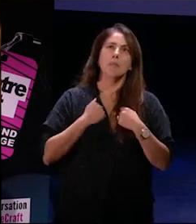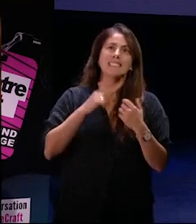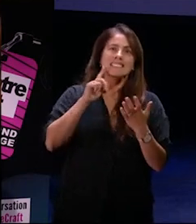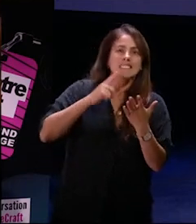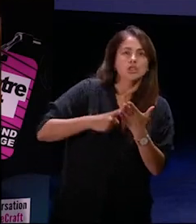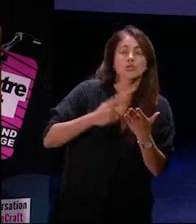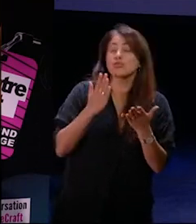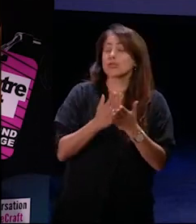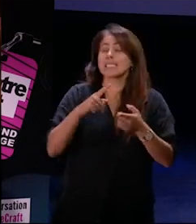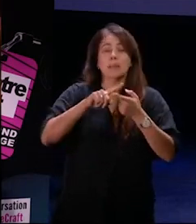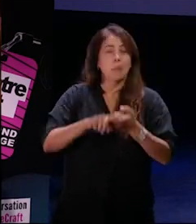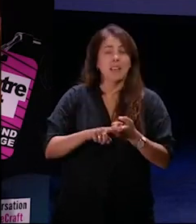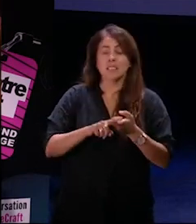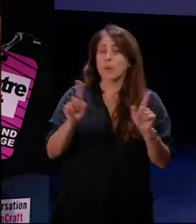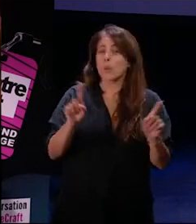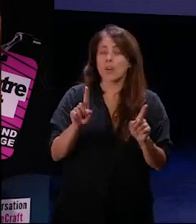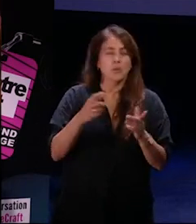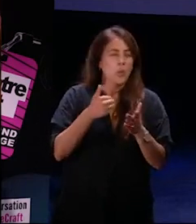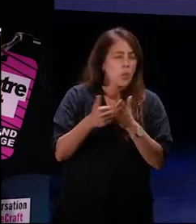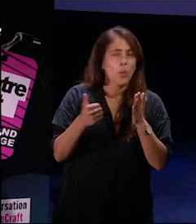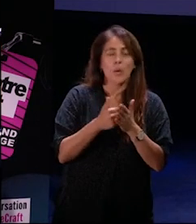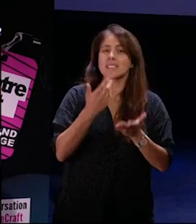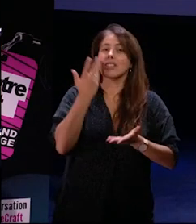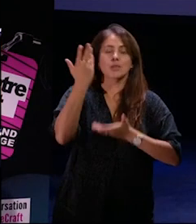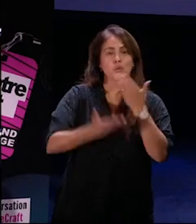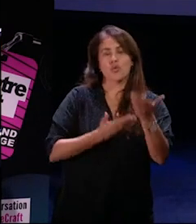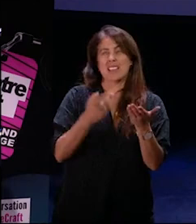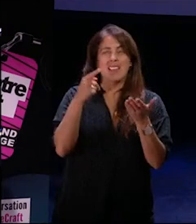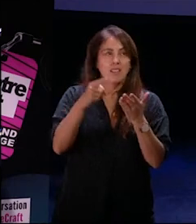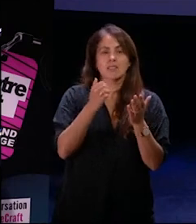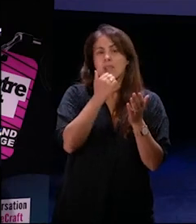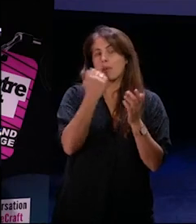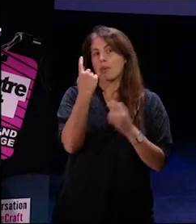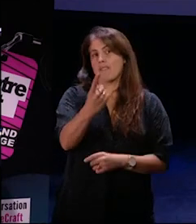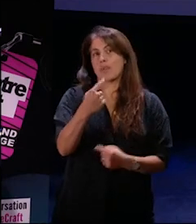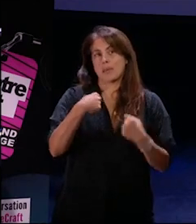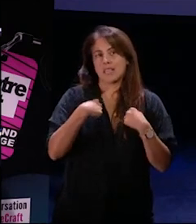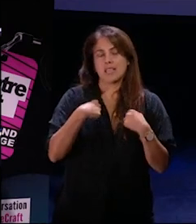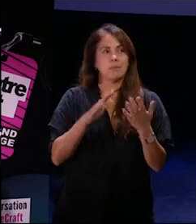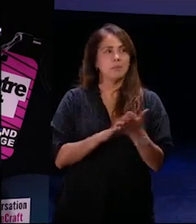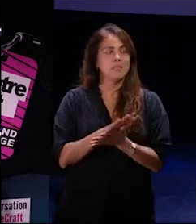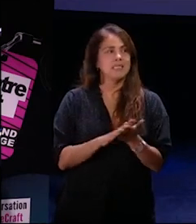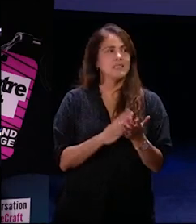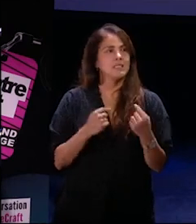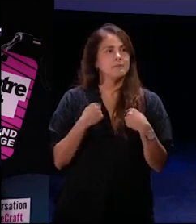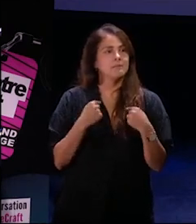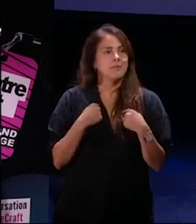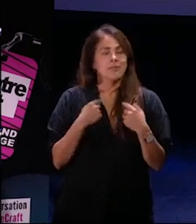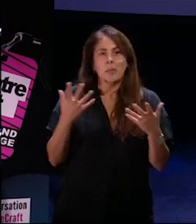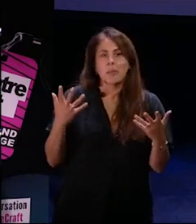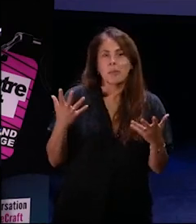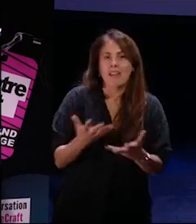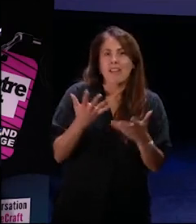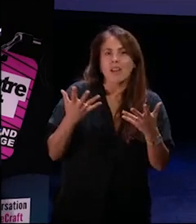the story. It's always the story it boils down to. So, you know, then we get this playground to work